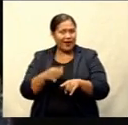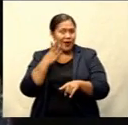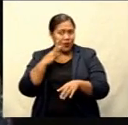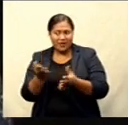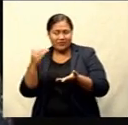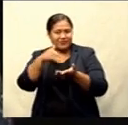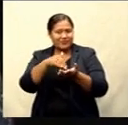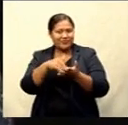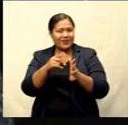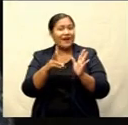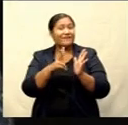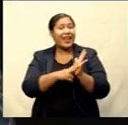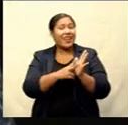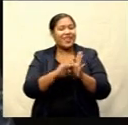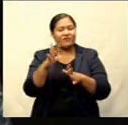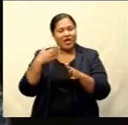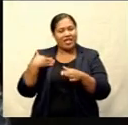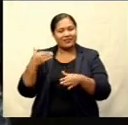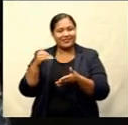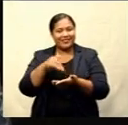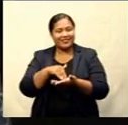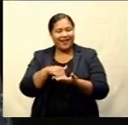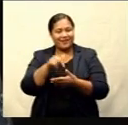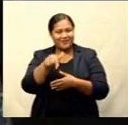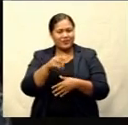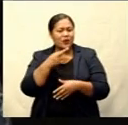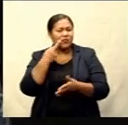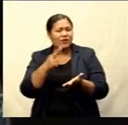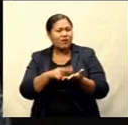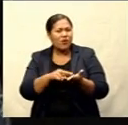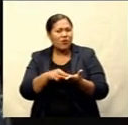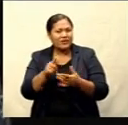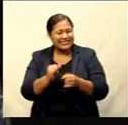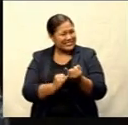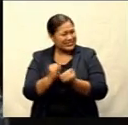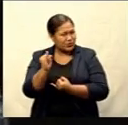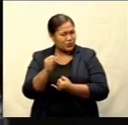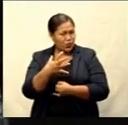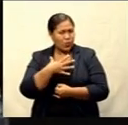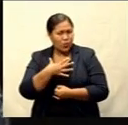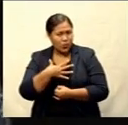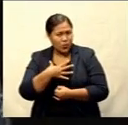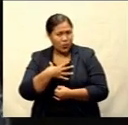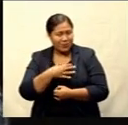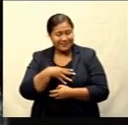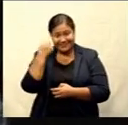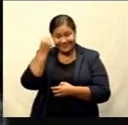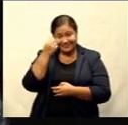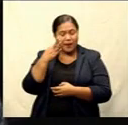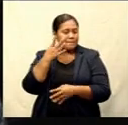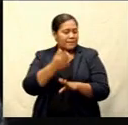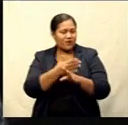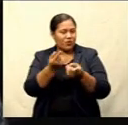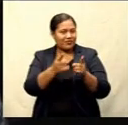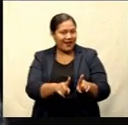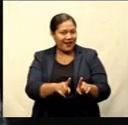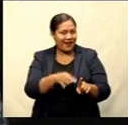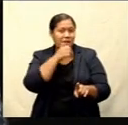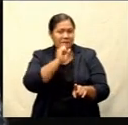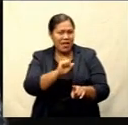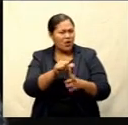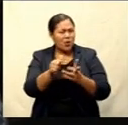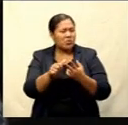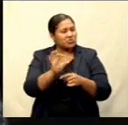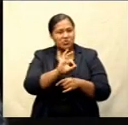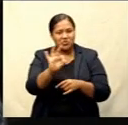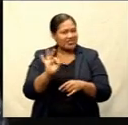at the Valelevu Health Centre. He was reported to be in severe respiratory distress before his death. The man was also not